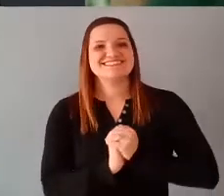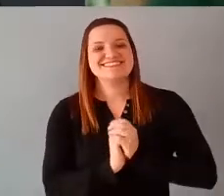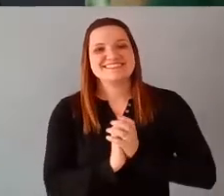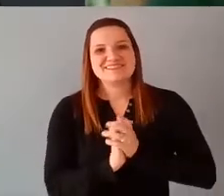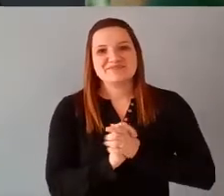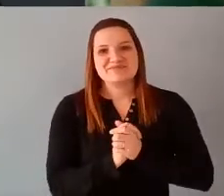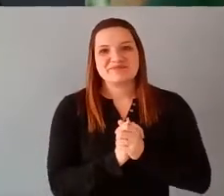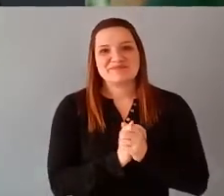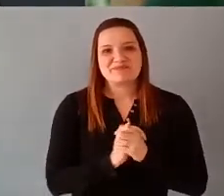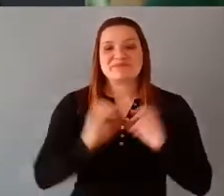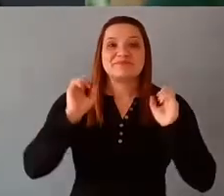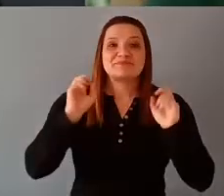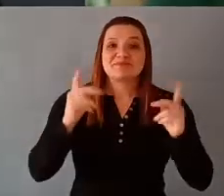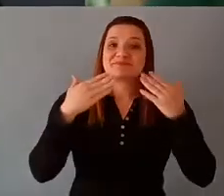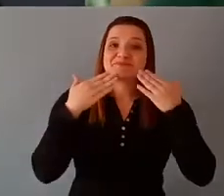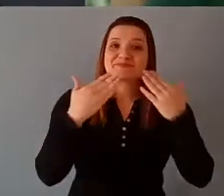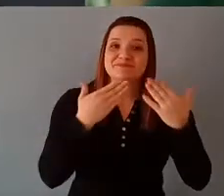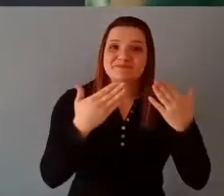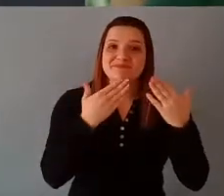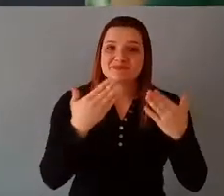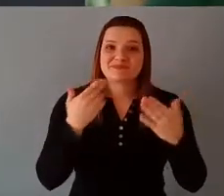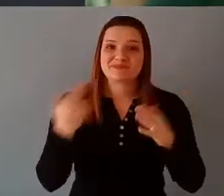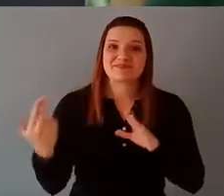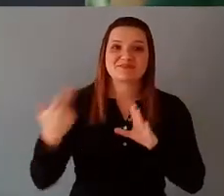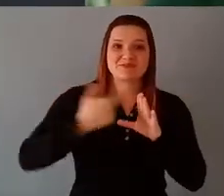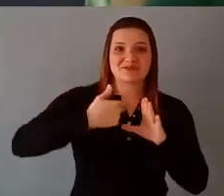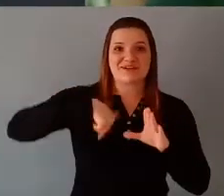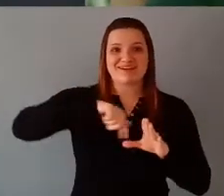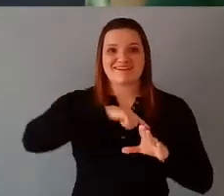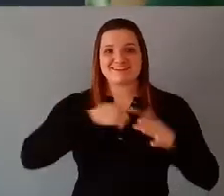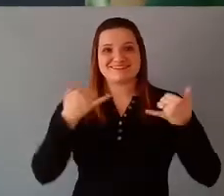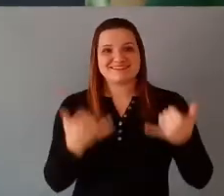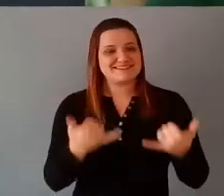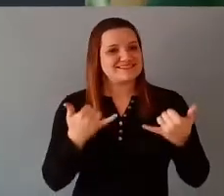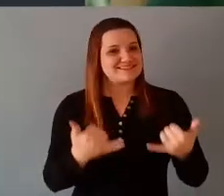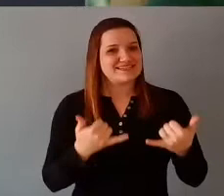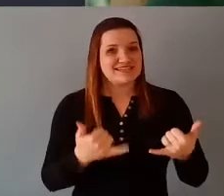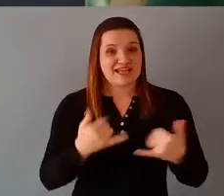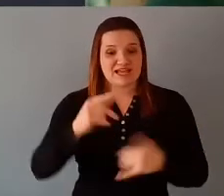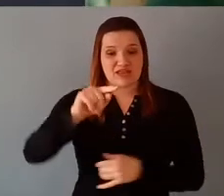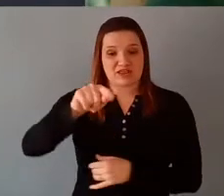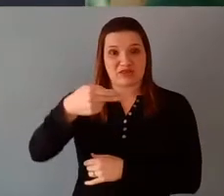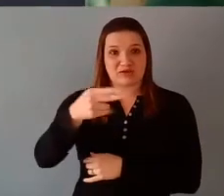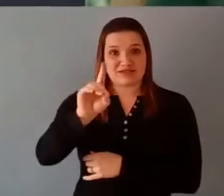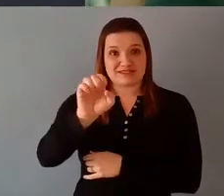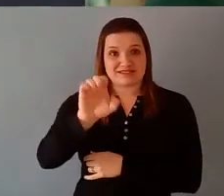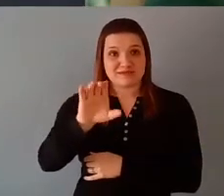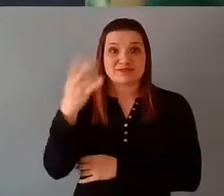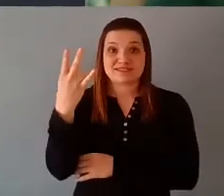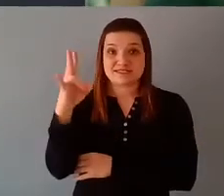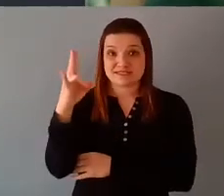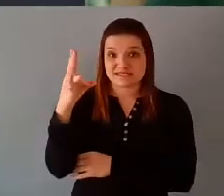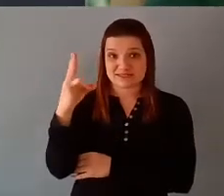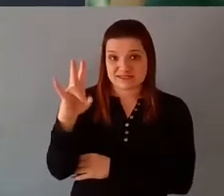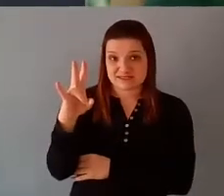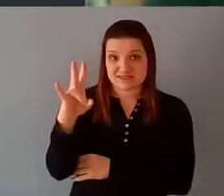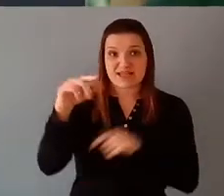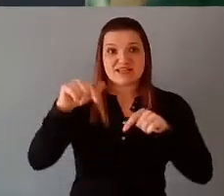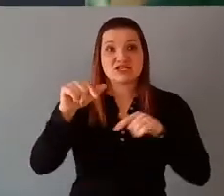All right, well, thank you so much for joining us. And today is Thursday, December 17th, and this is